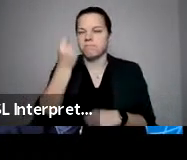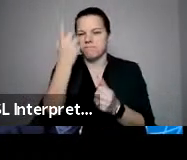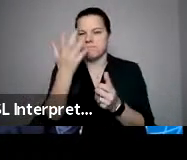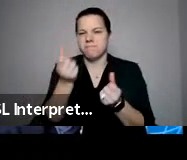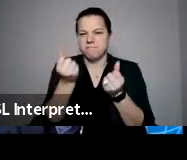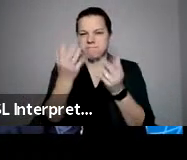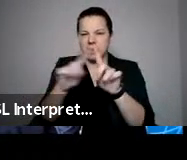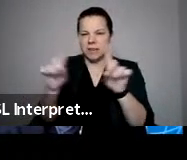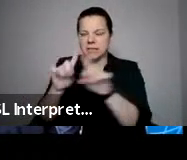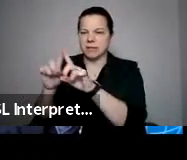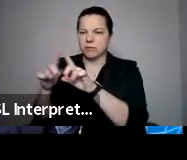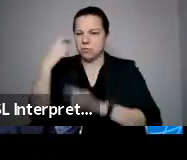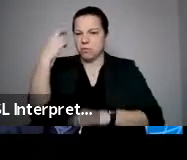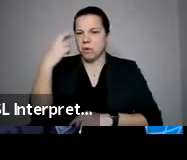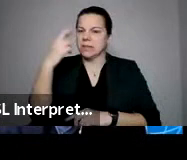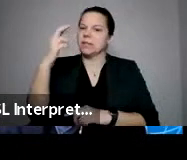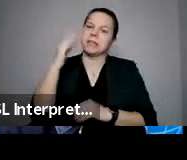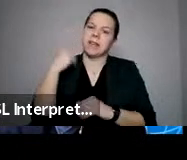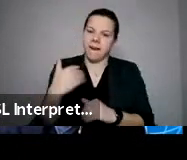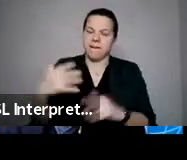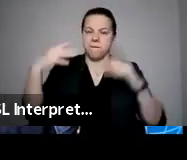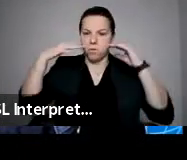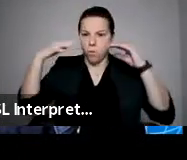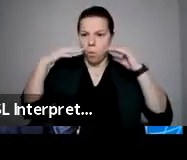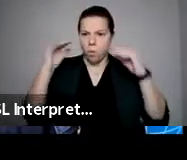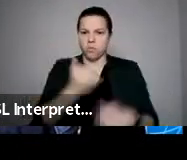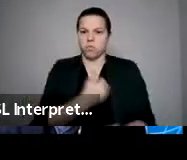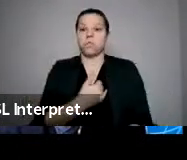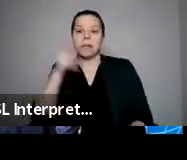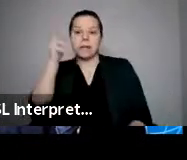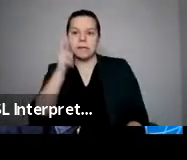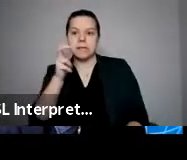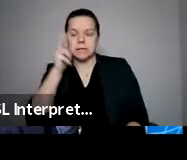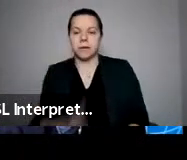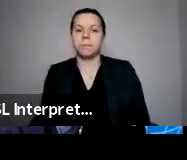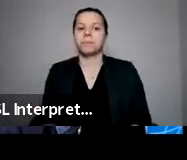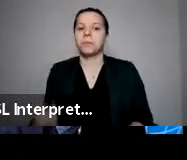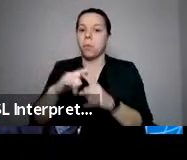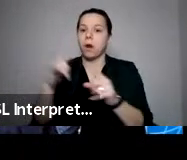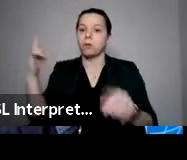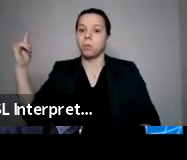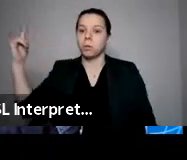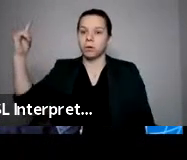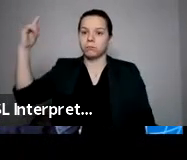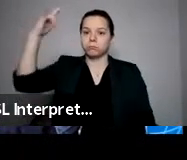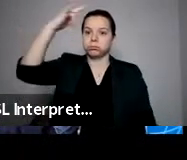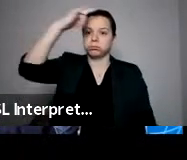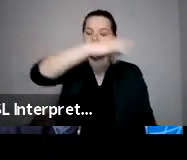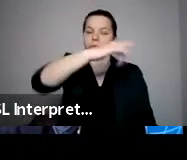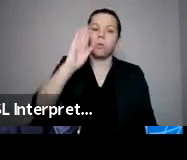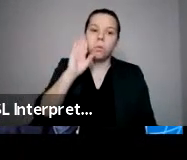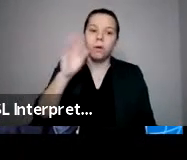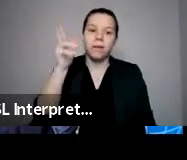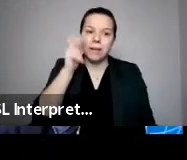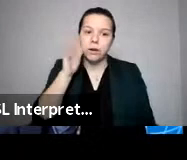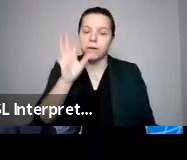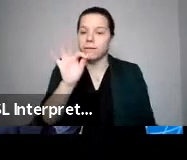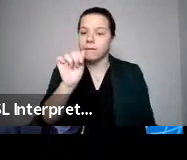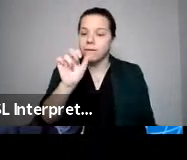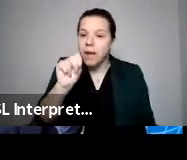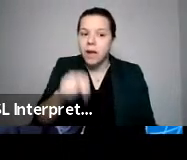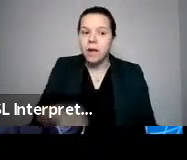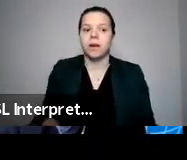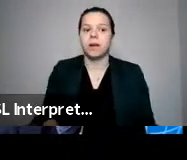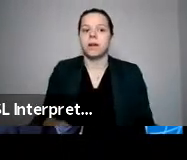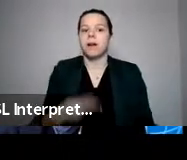on an aircraft that contribute to the noise that we hear. And as an aircraft passes overhead, you'll hear the engine fan, the high